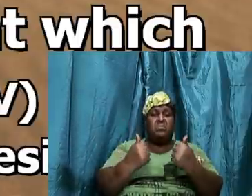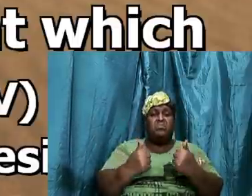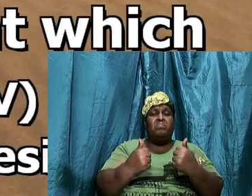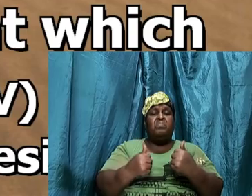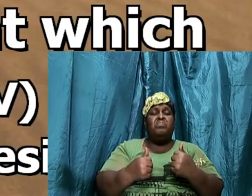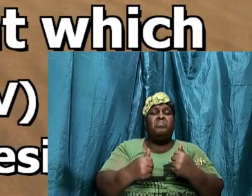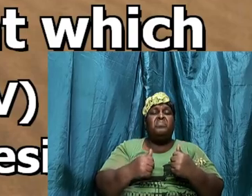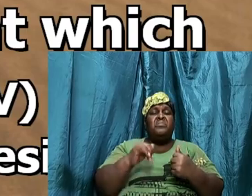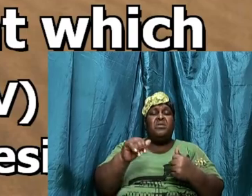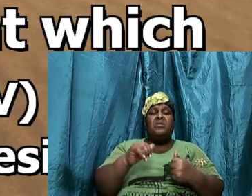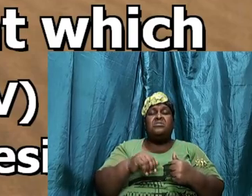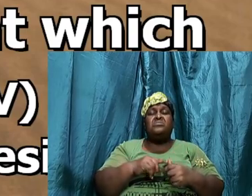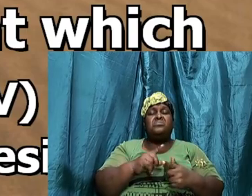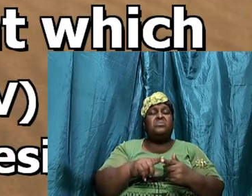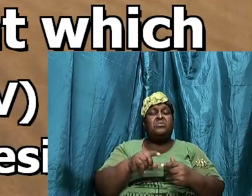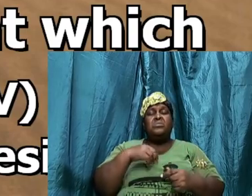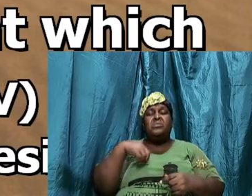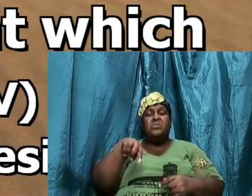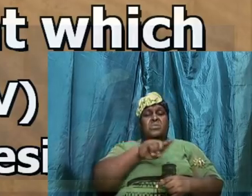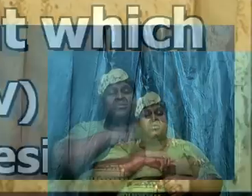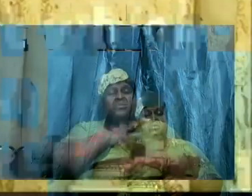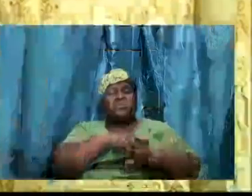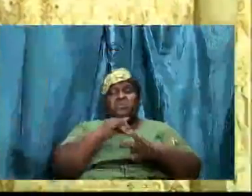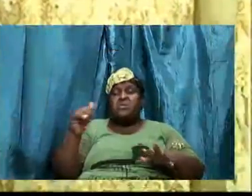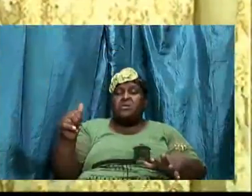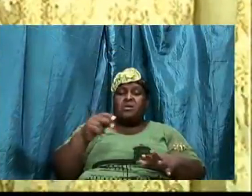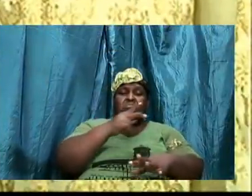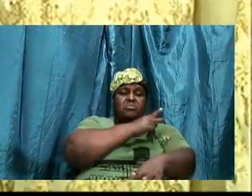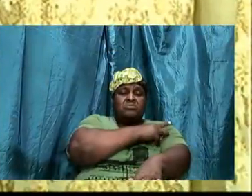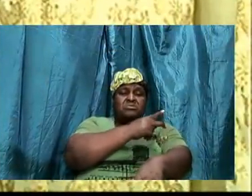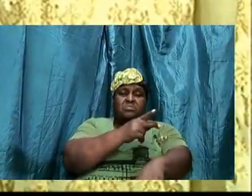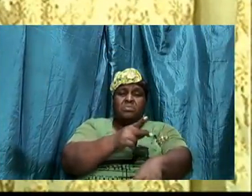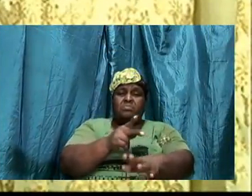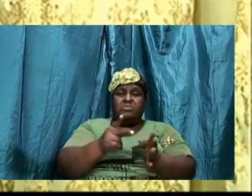principalities, and these are angels.